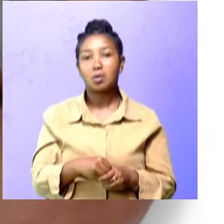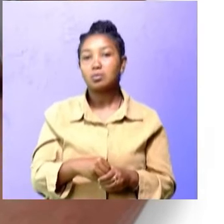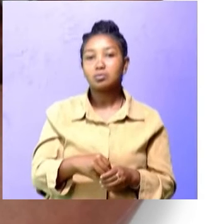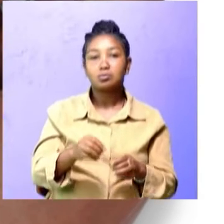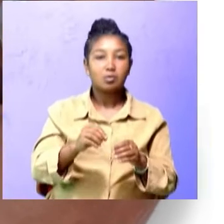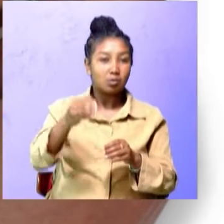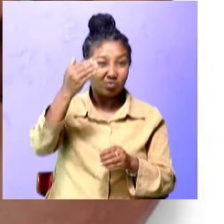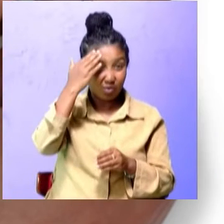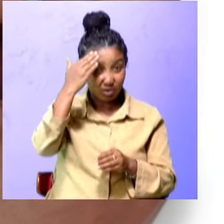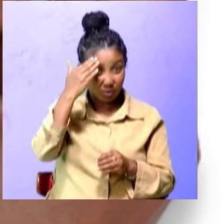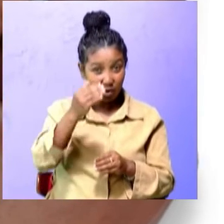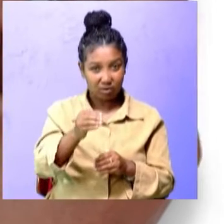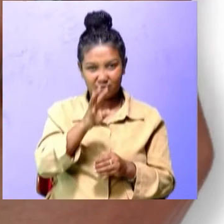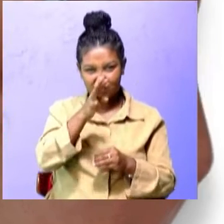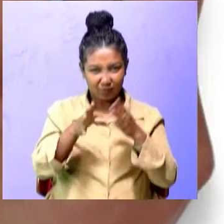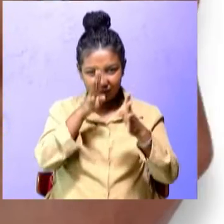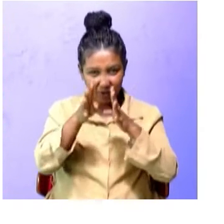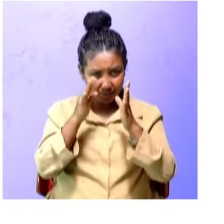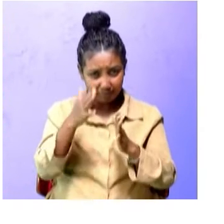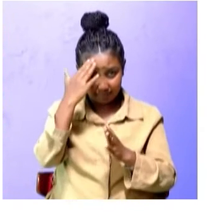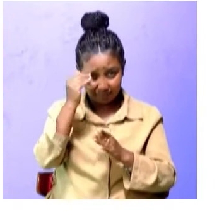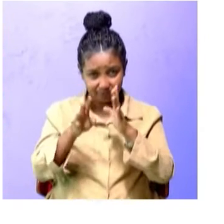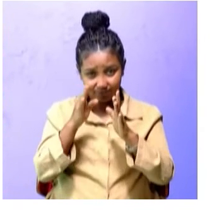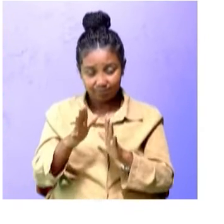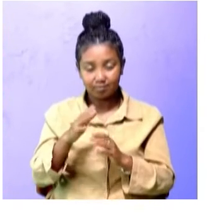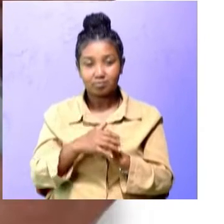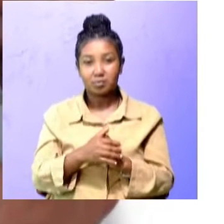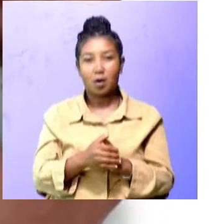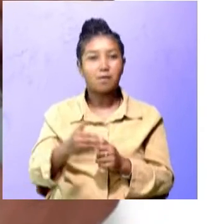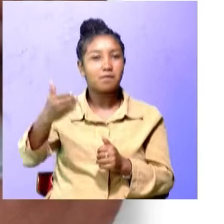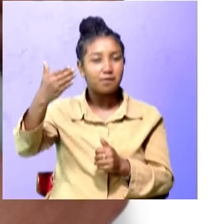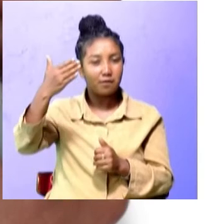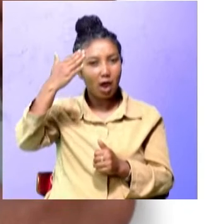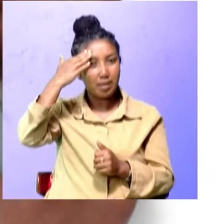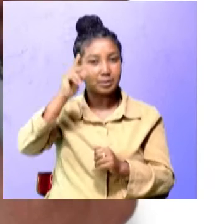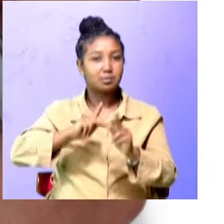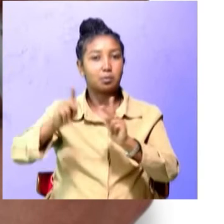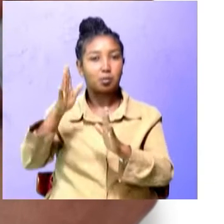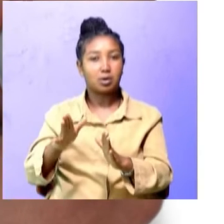scholars. It can be scholars or famous people,